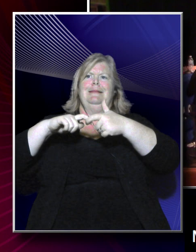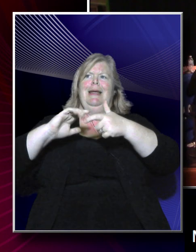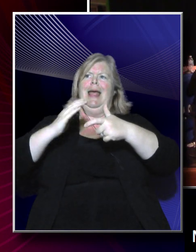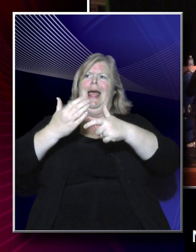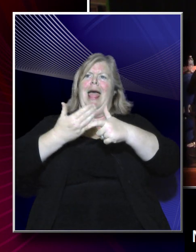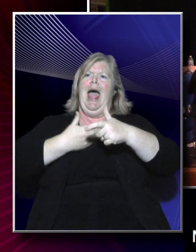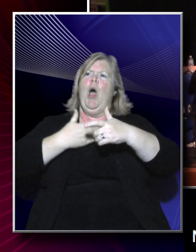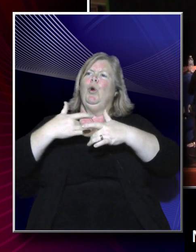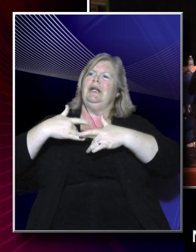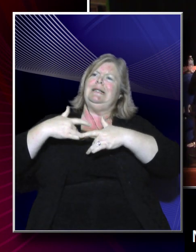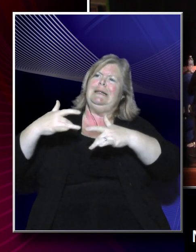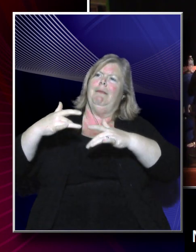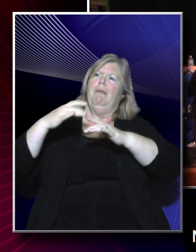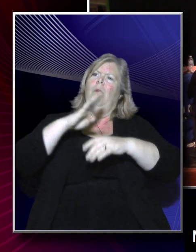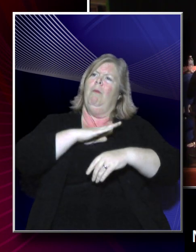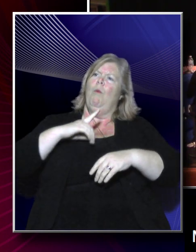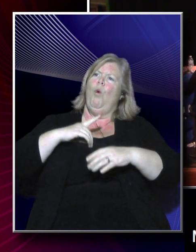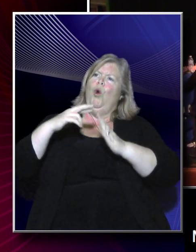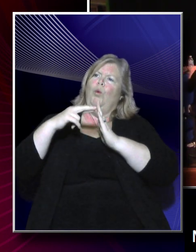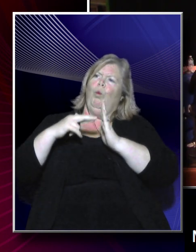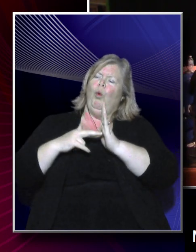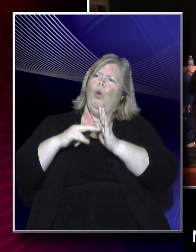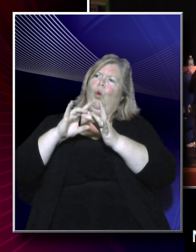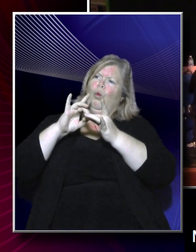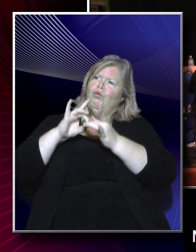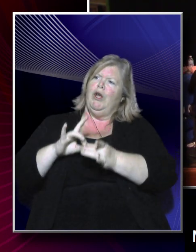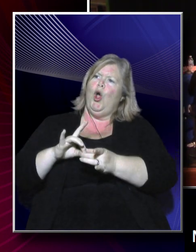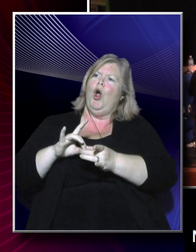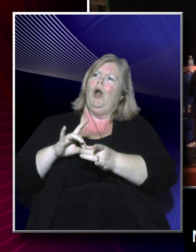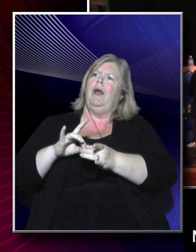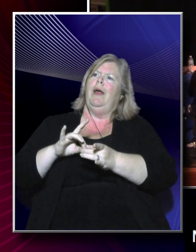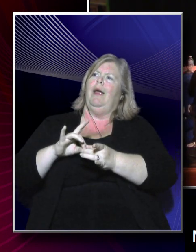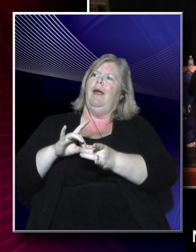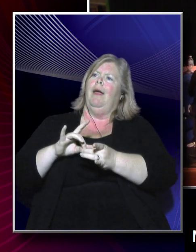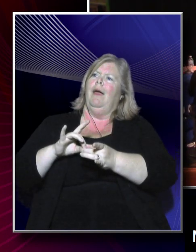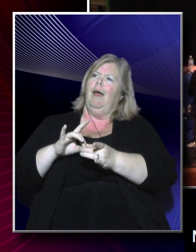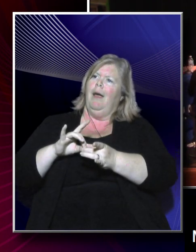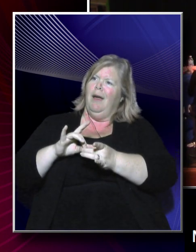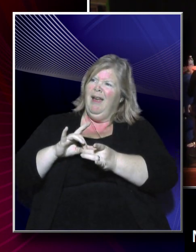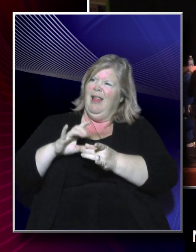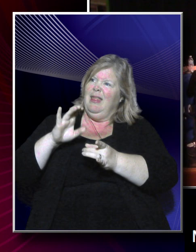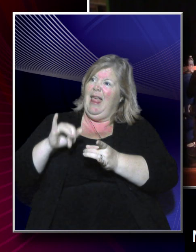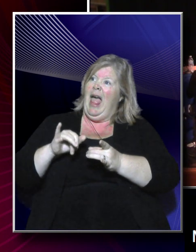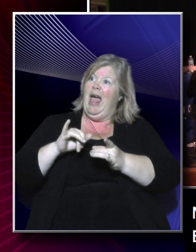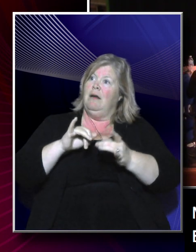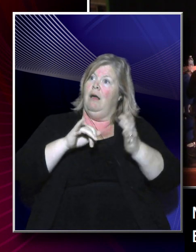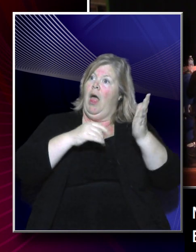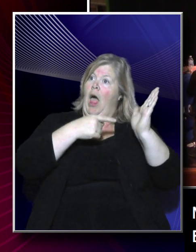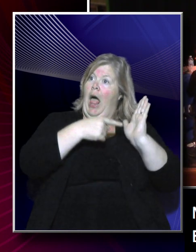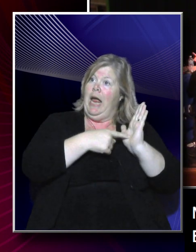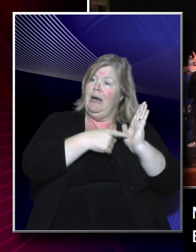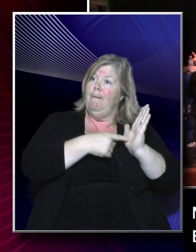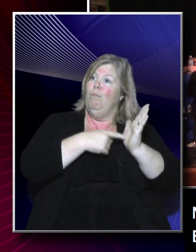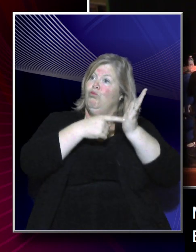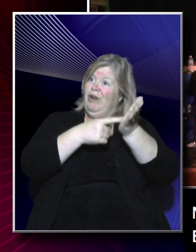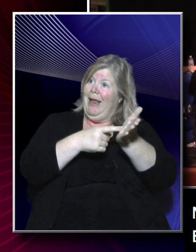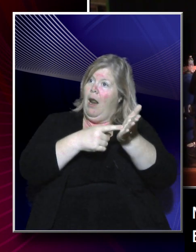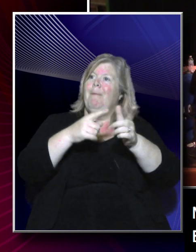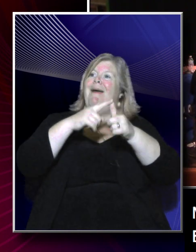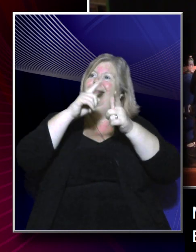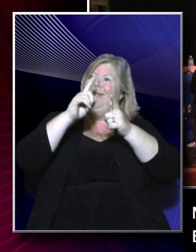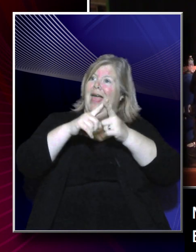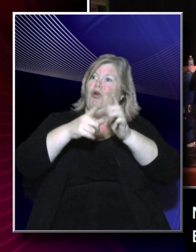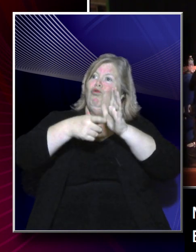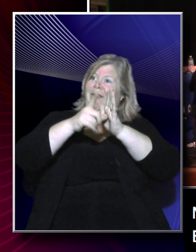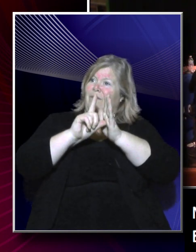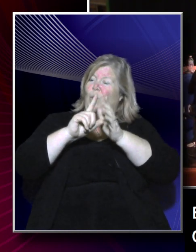Board typical policy. rule, typical board rule regarding bringing an item up for information first and then acting on it at the second board meeting.